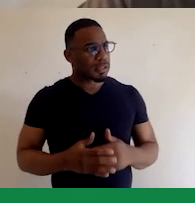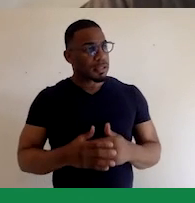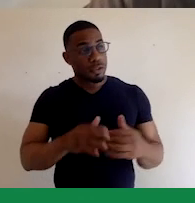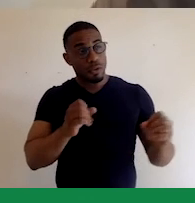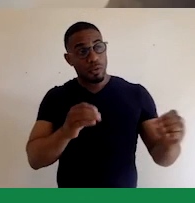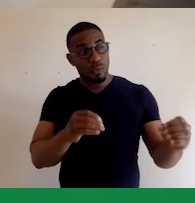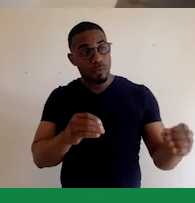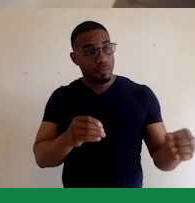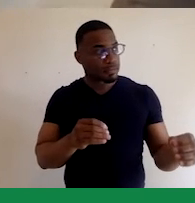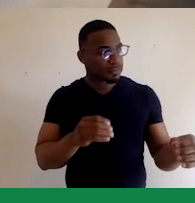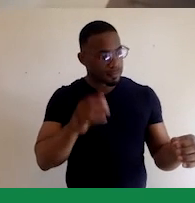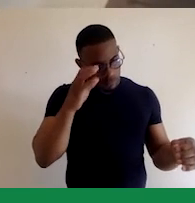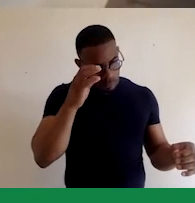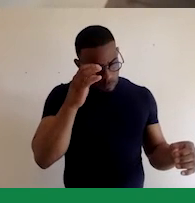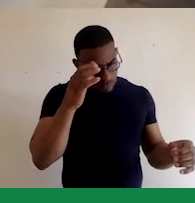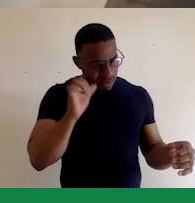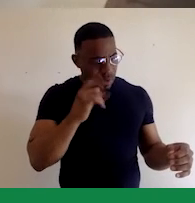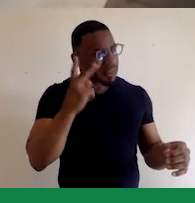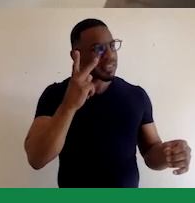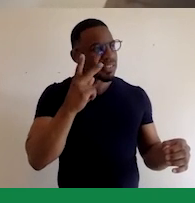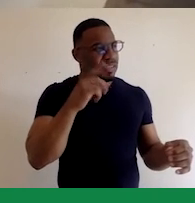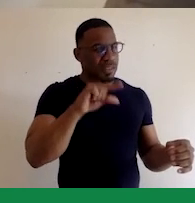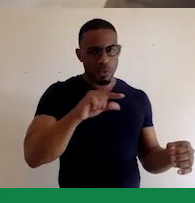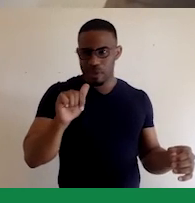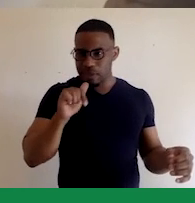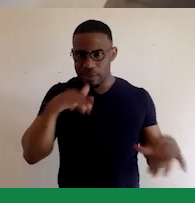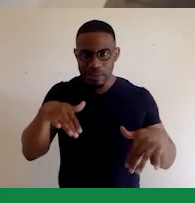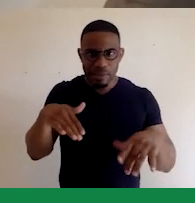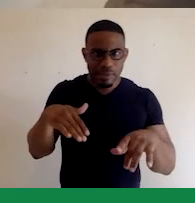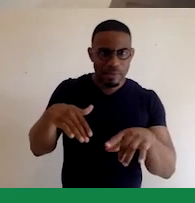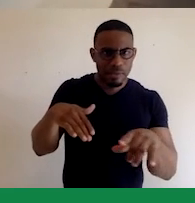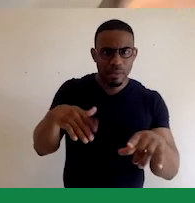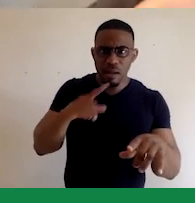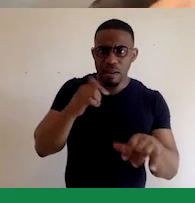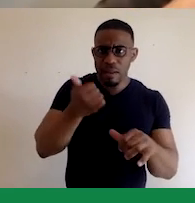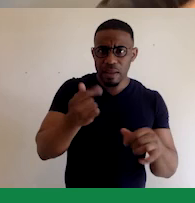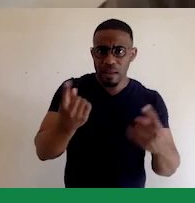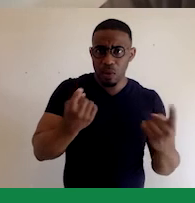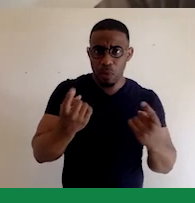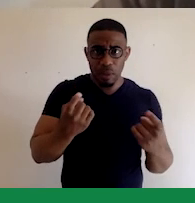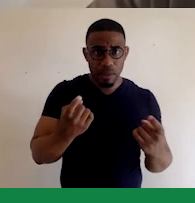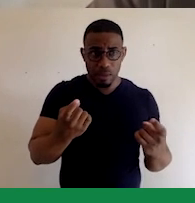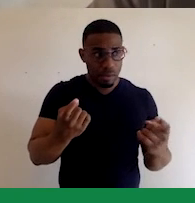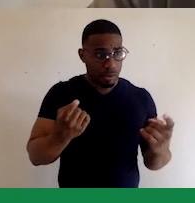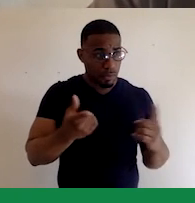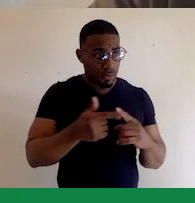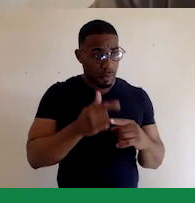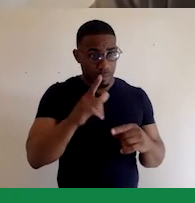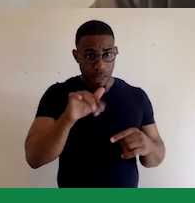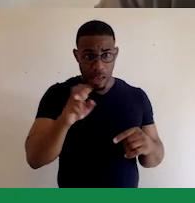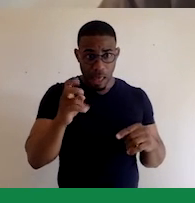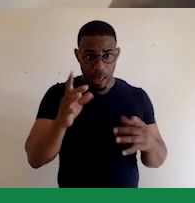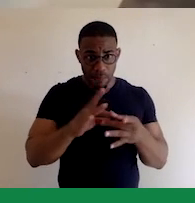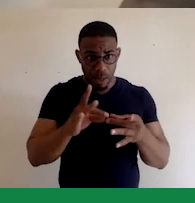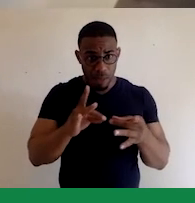So I don't see the Q&A just yet. Are there any questions from the live